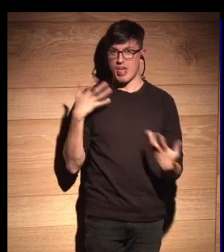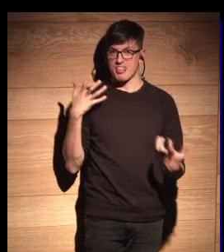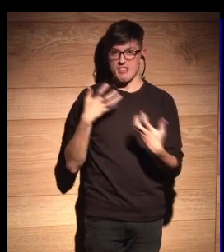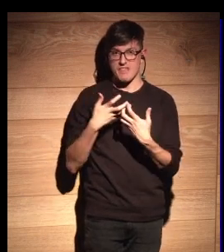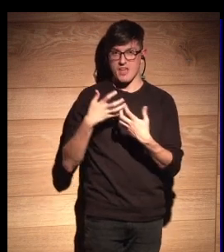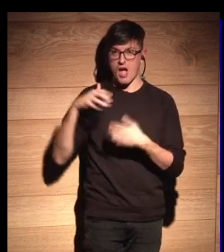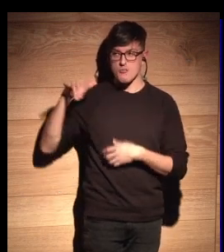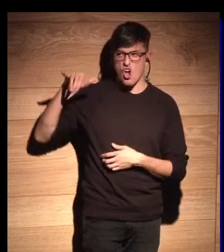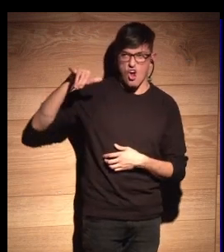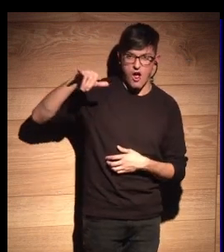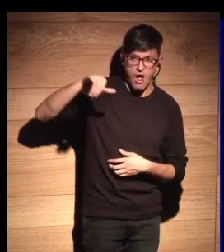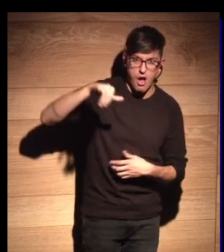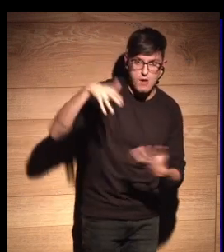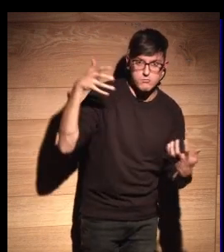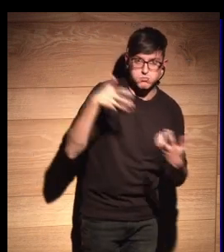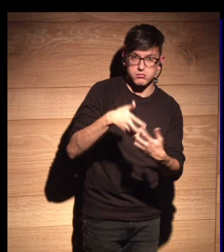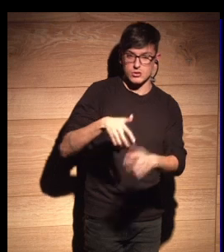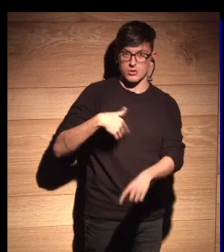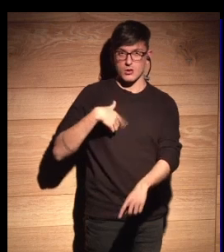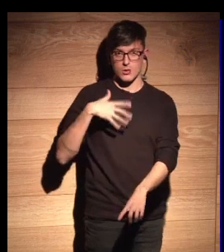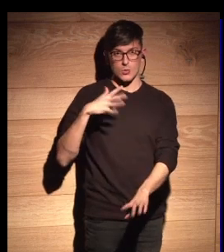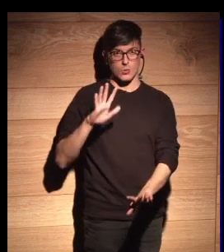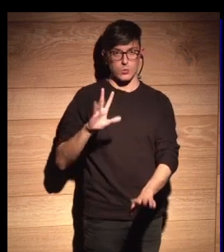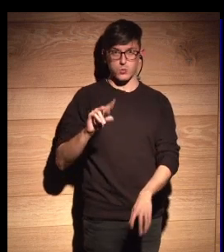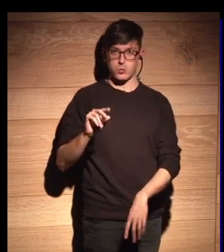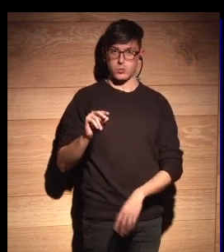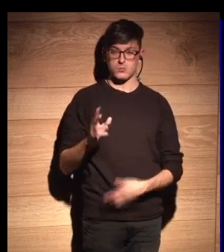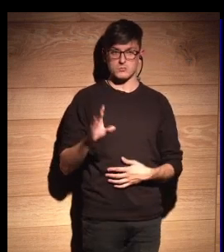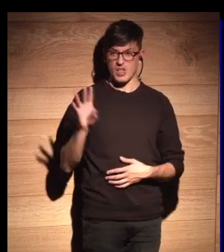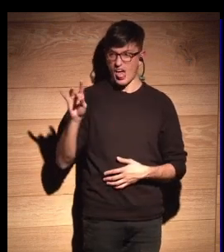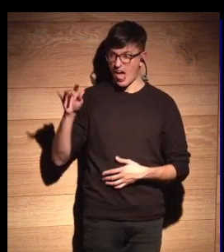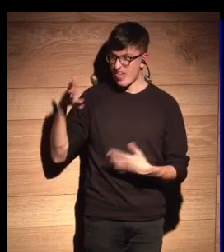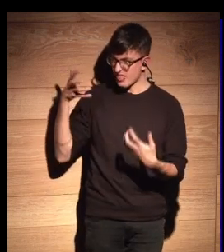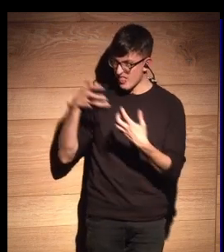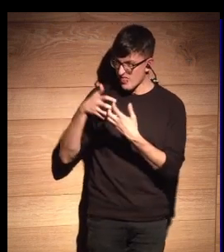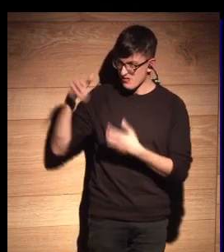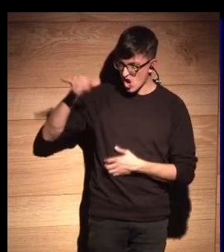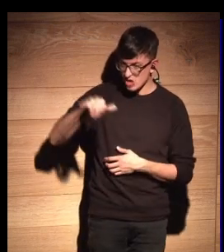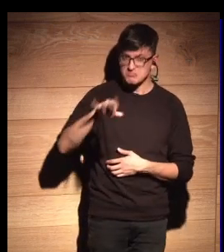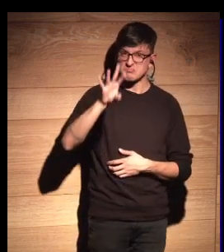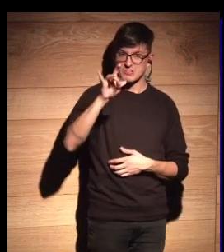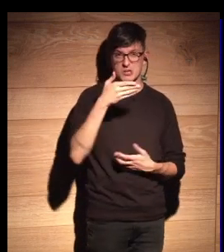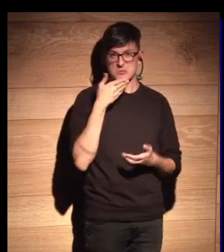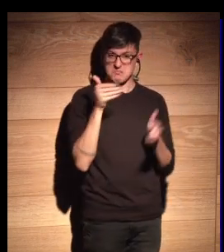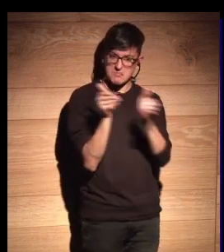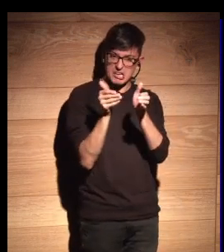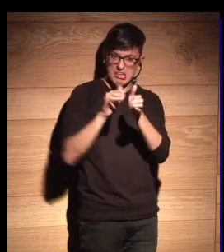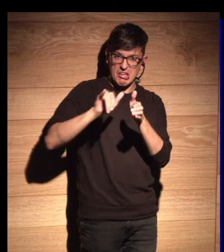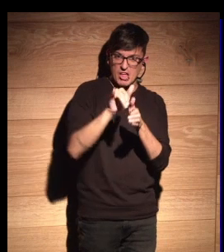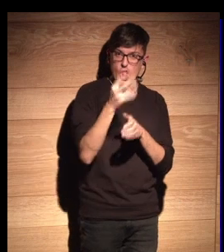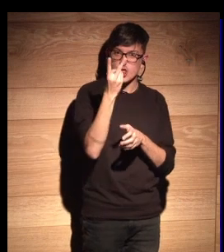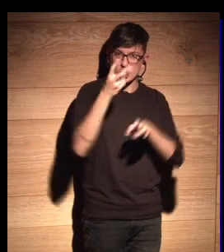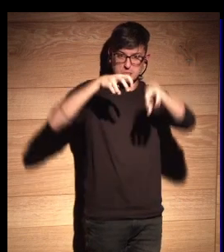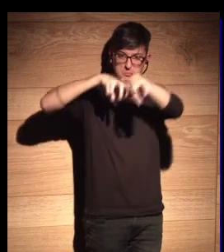it. Plane crash. Yeah, I was in a 2-seater. Oh. And it crashed into Lake Bled in February.